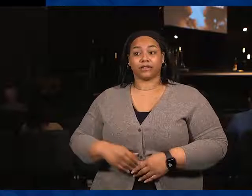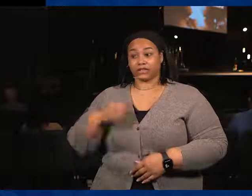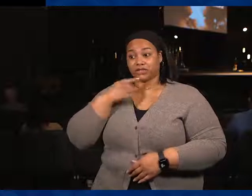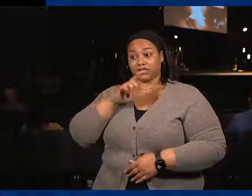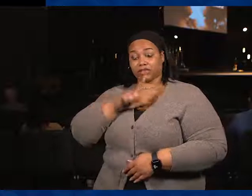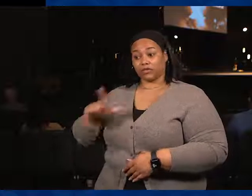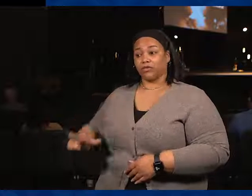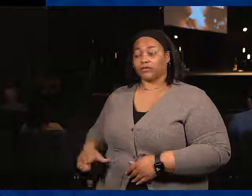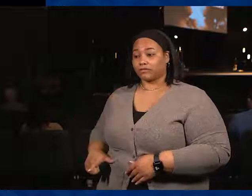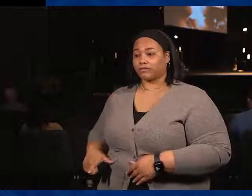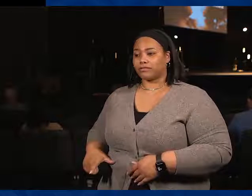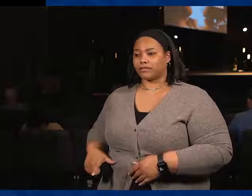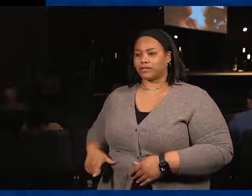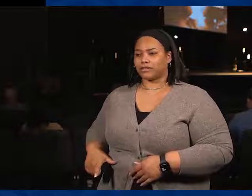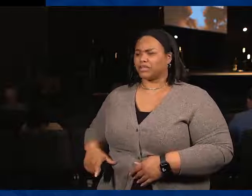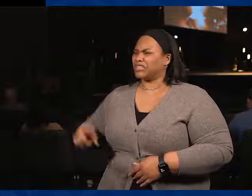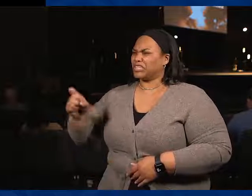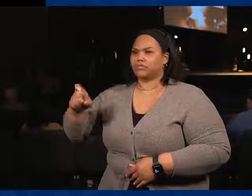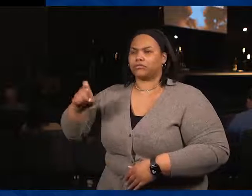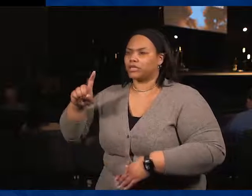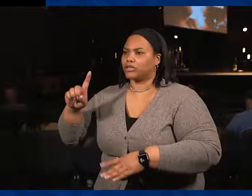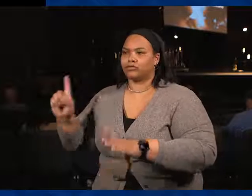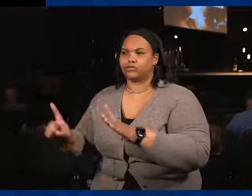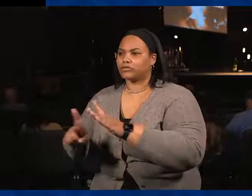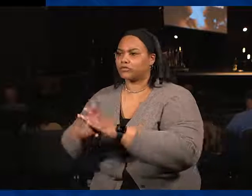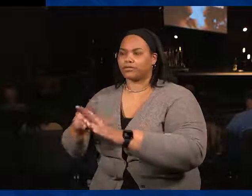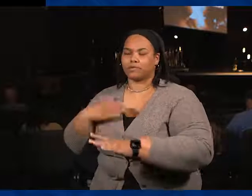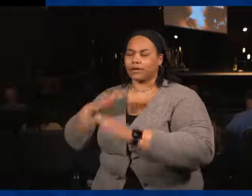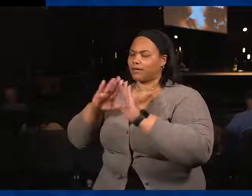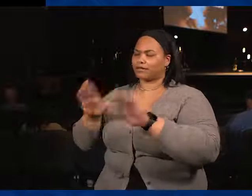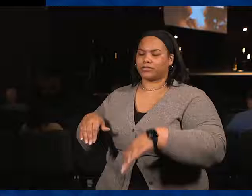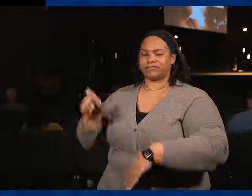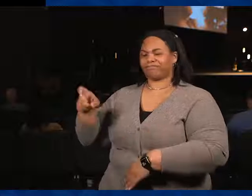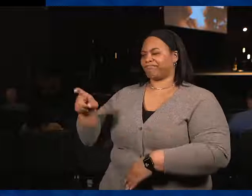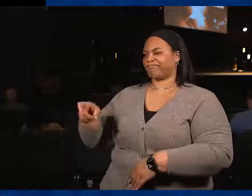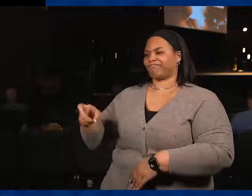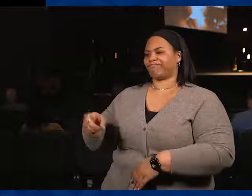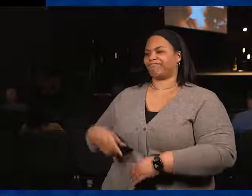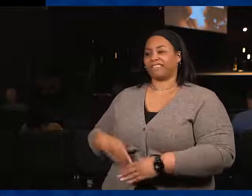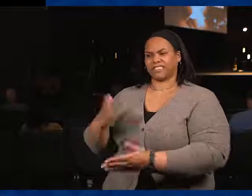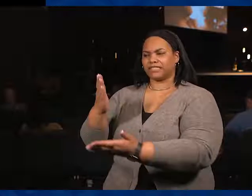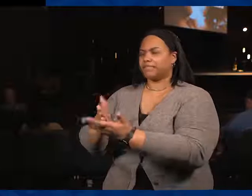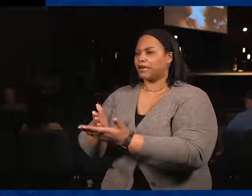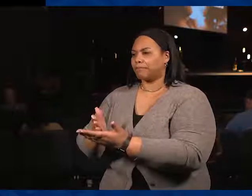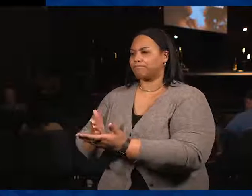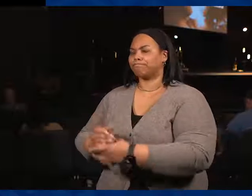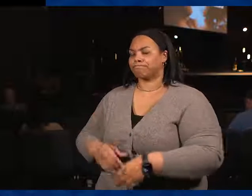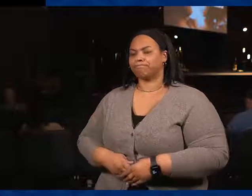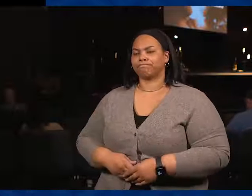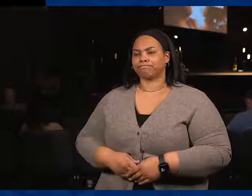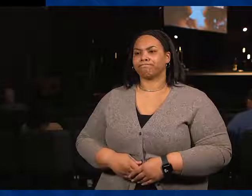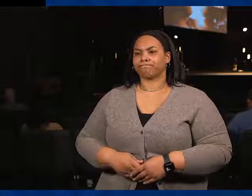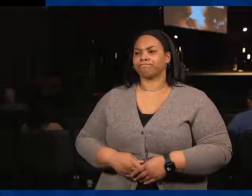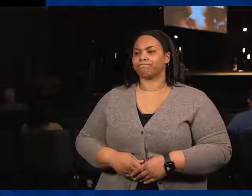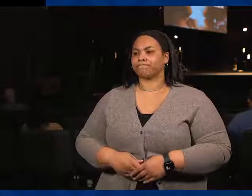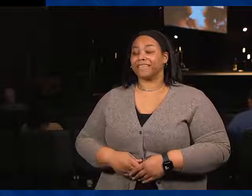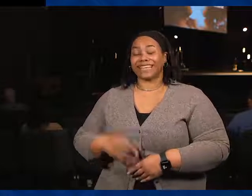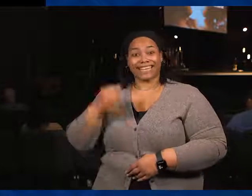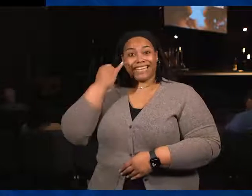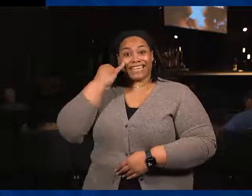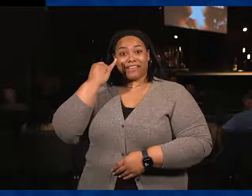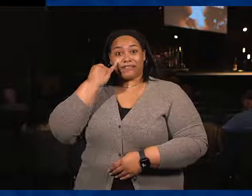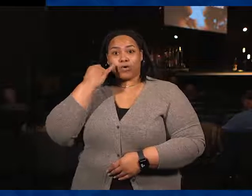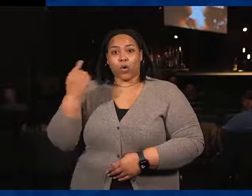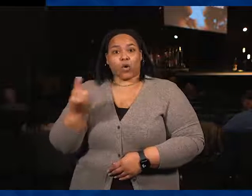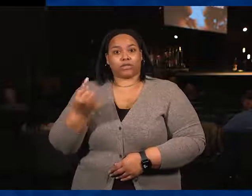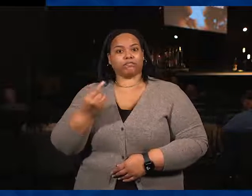"Lord, you don't have to show up to my house. You can stop right there, and if you just